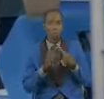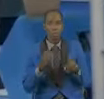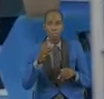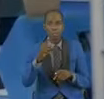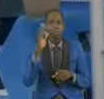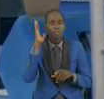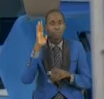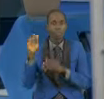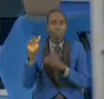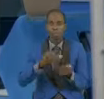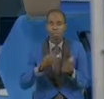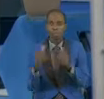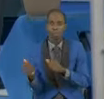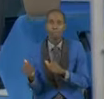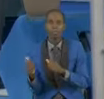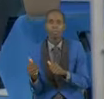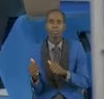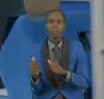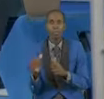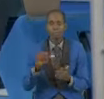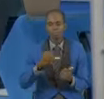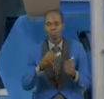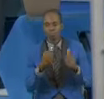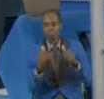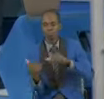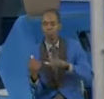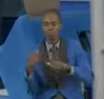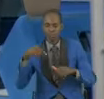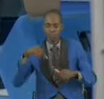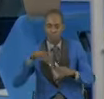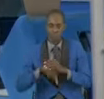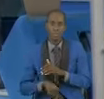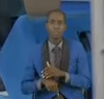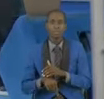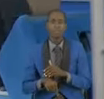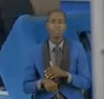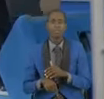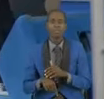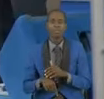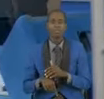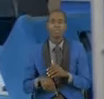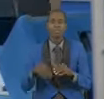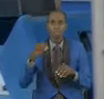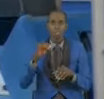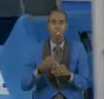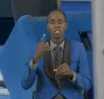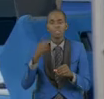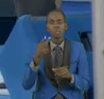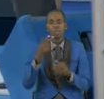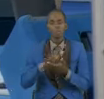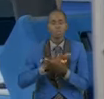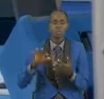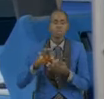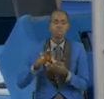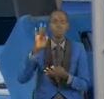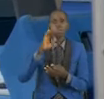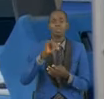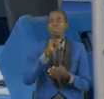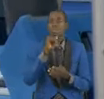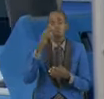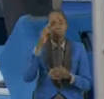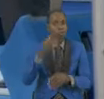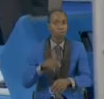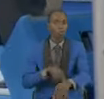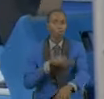baptized, immersed, deep, submerged in the Holy Ghost not many days